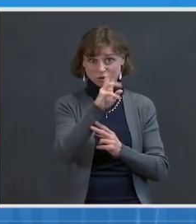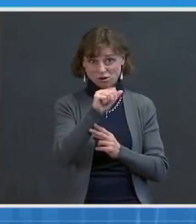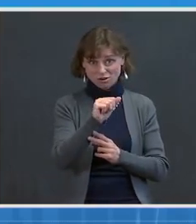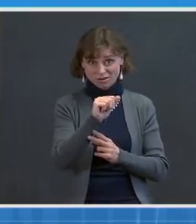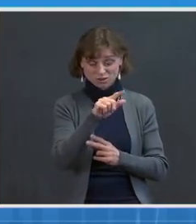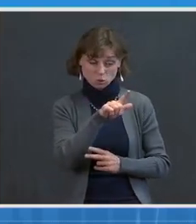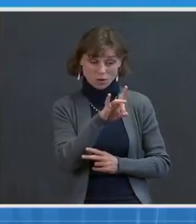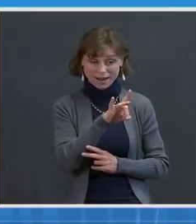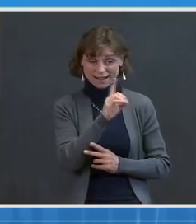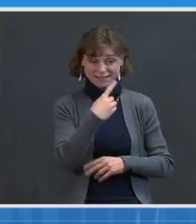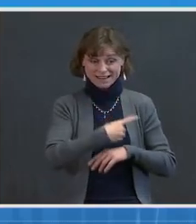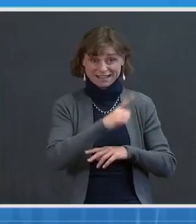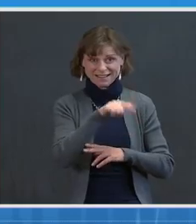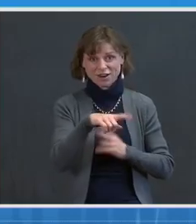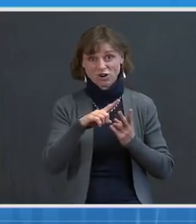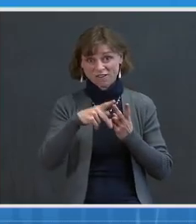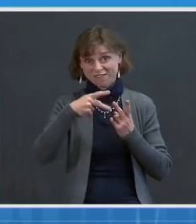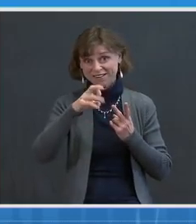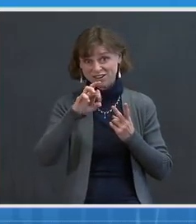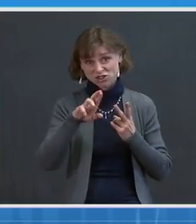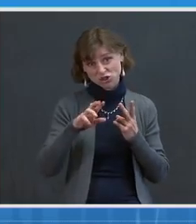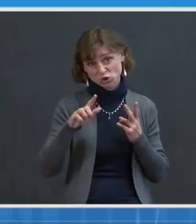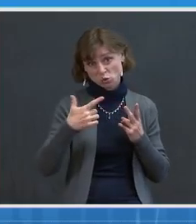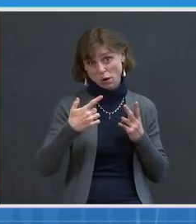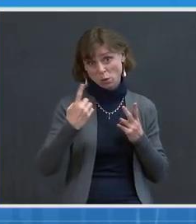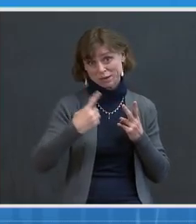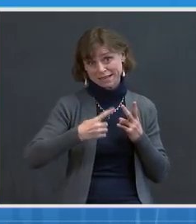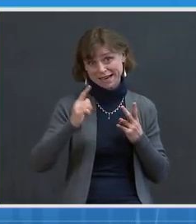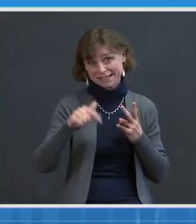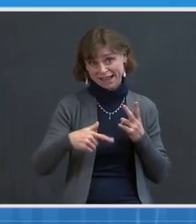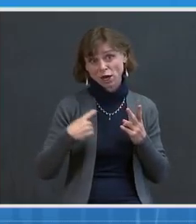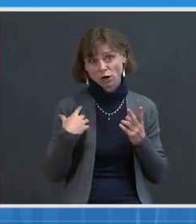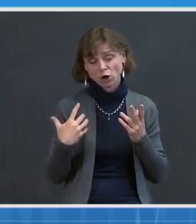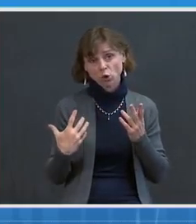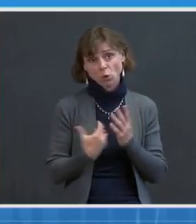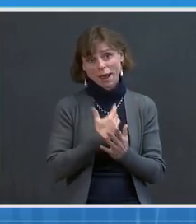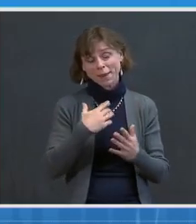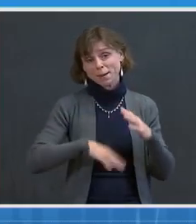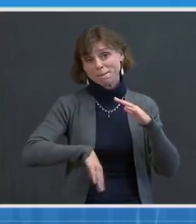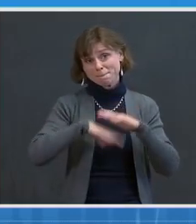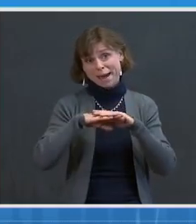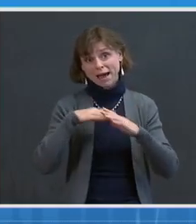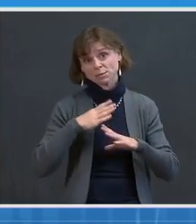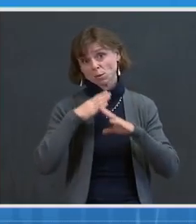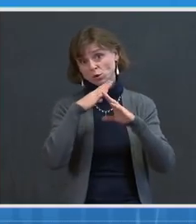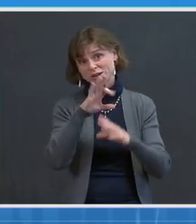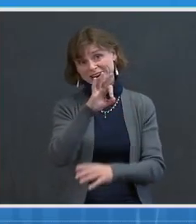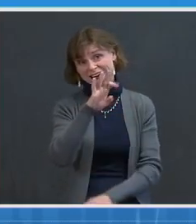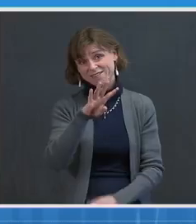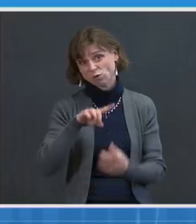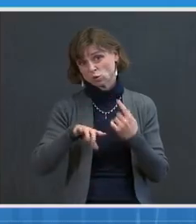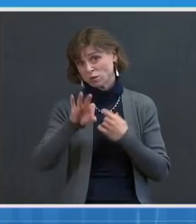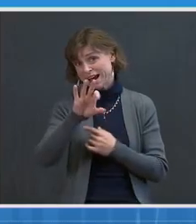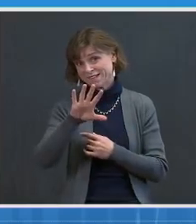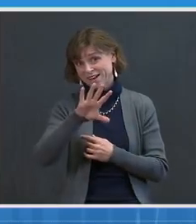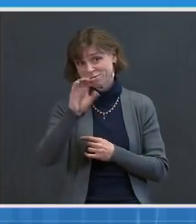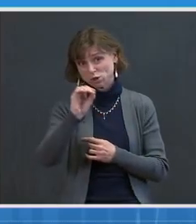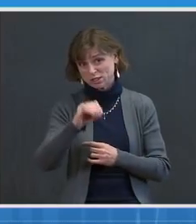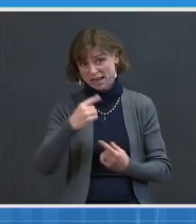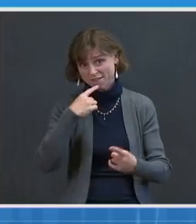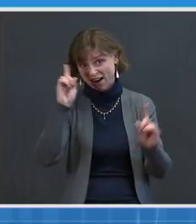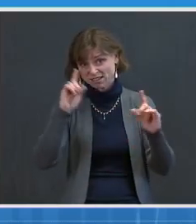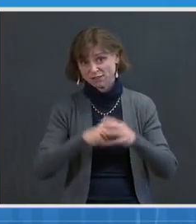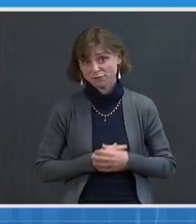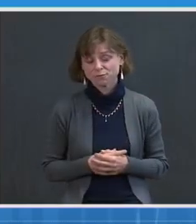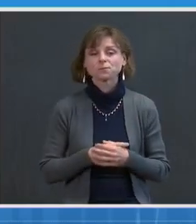with Pfizer 21 days later, you get the maximum protection of 94 to 95% efficacy. But importantly, if you look